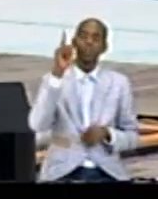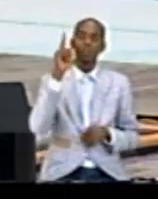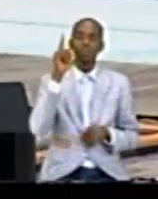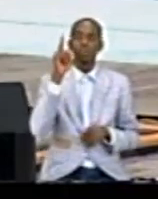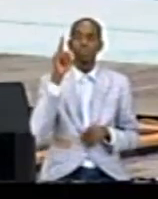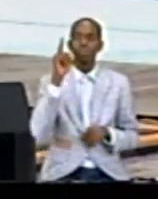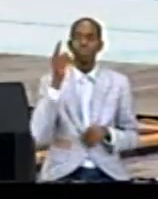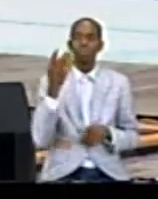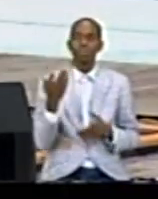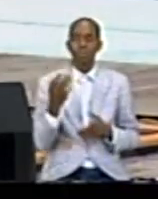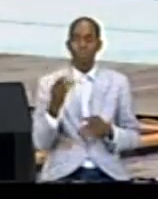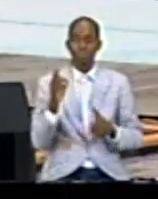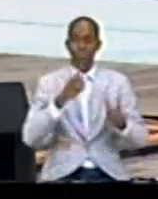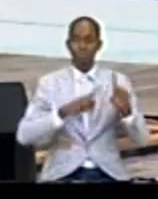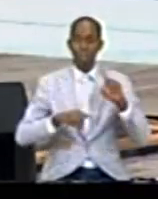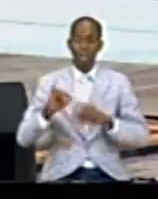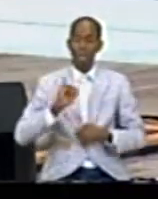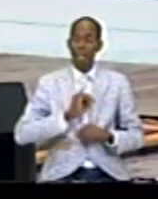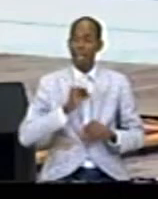I'm going to get to heaven.